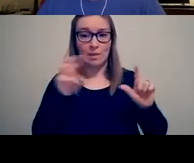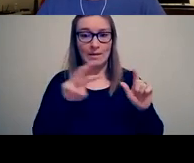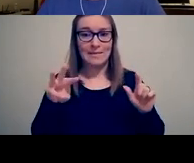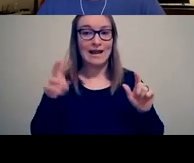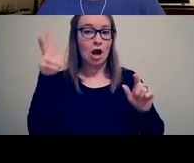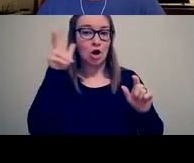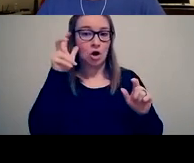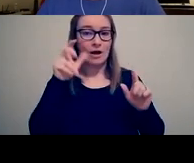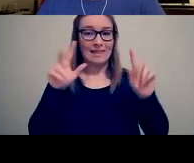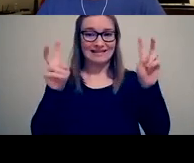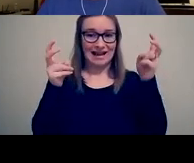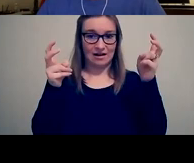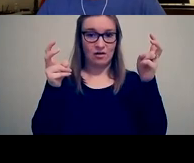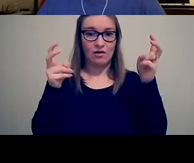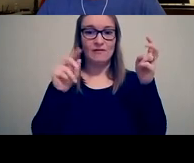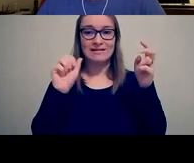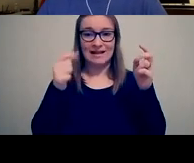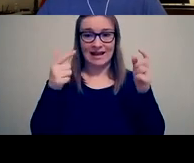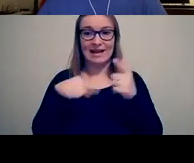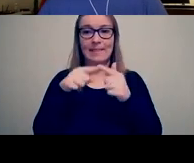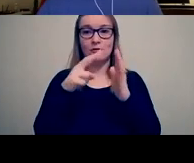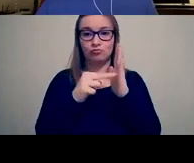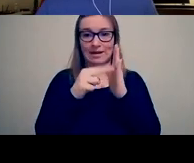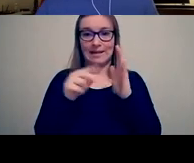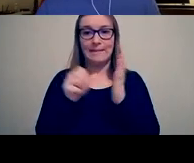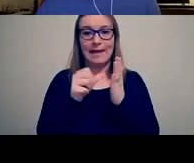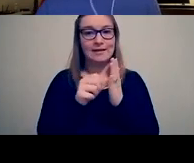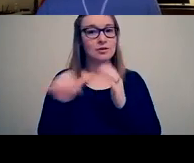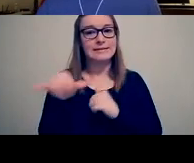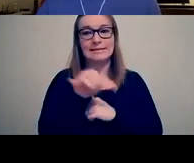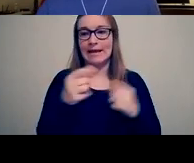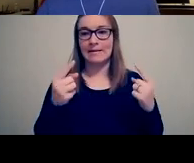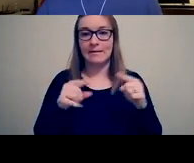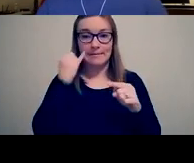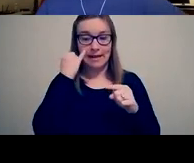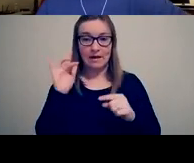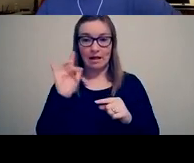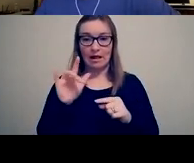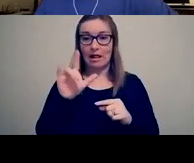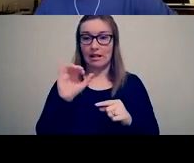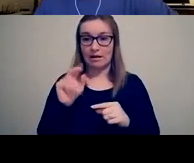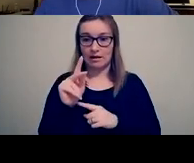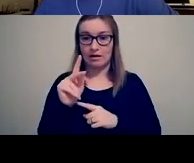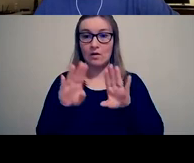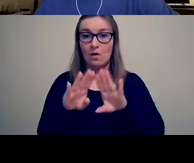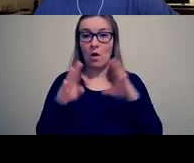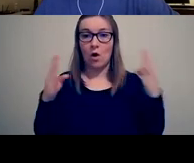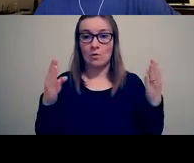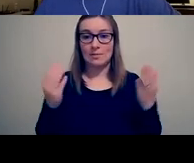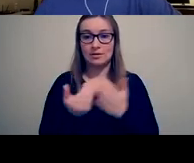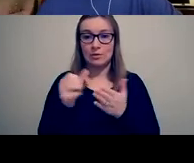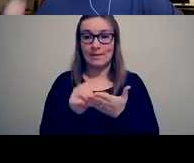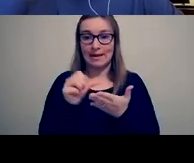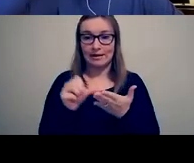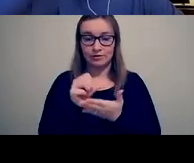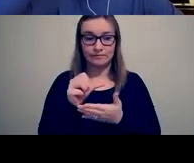title of the tag and then it started reading the page. The mm-hmm. same thing would happen if I activate a link that opens a new page.